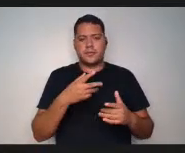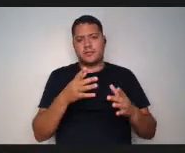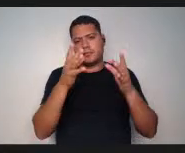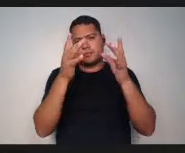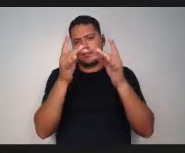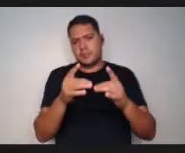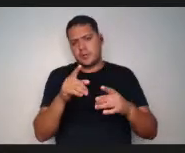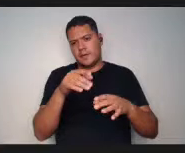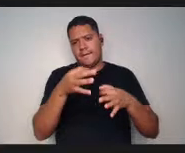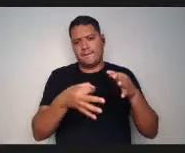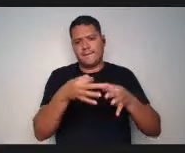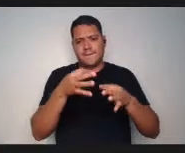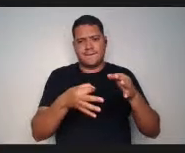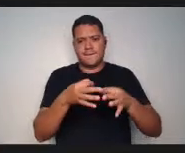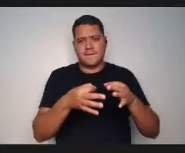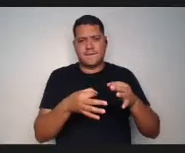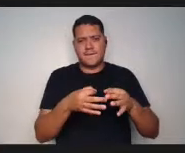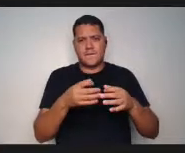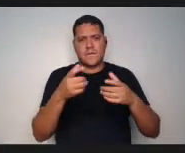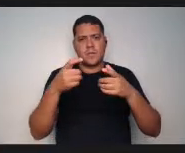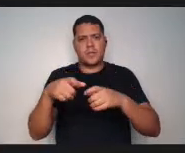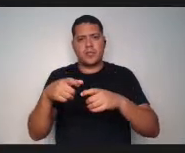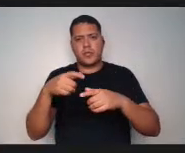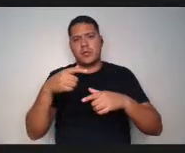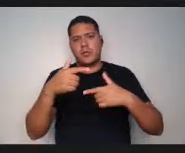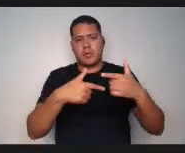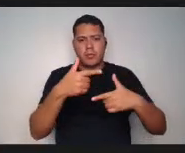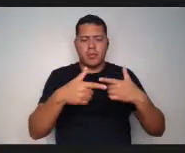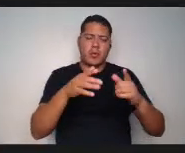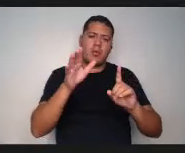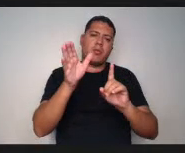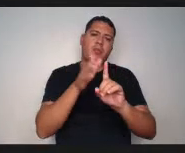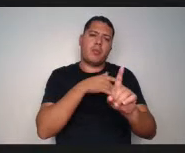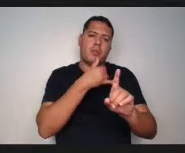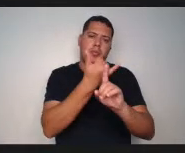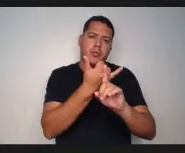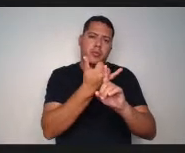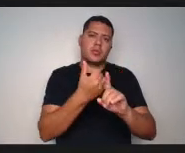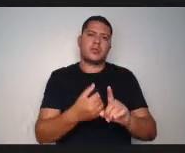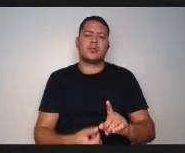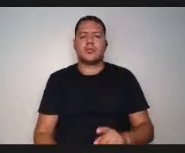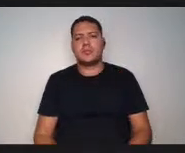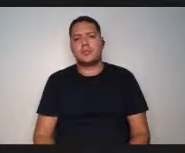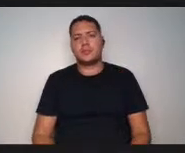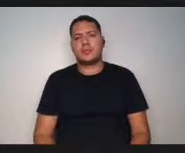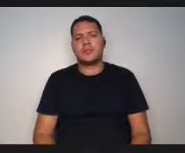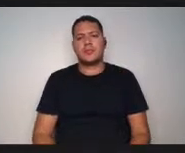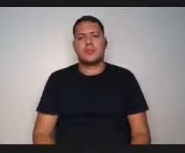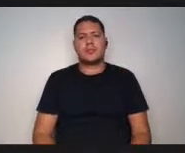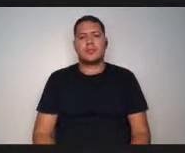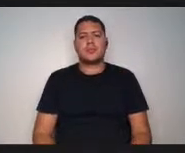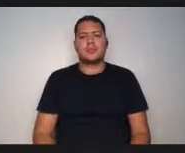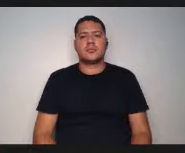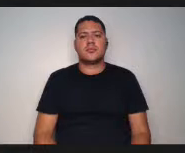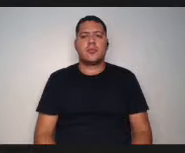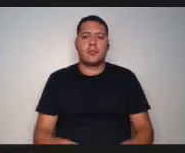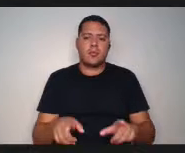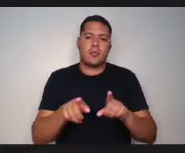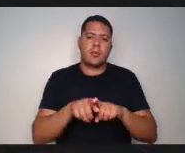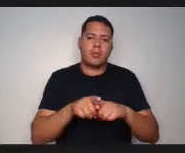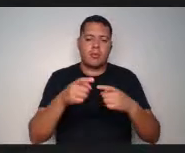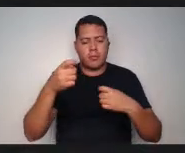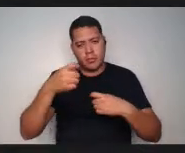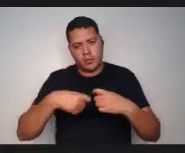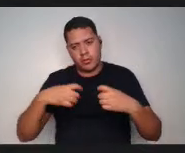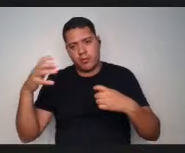and experiences of discrimination. We have some measures on physical hazards, as well as work